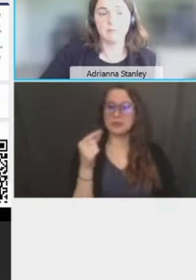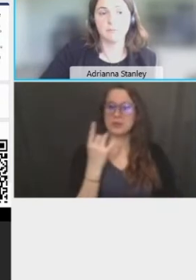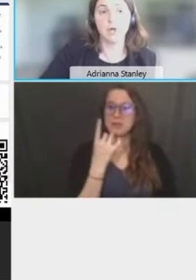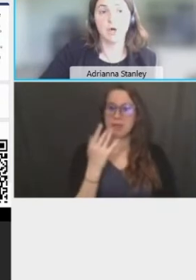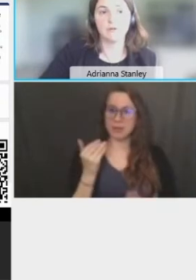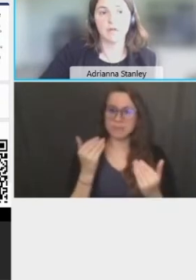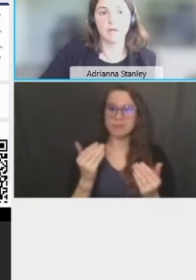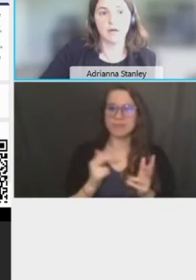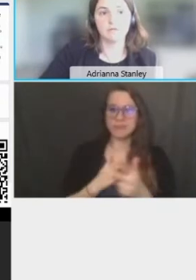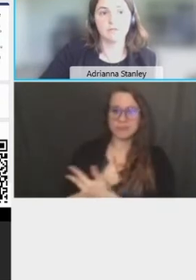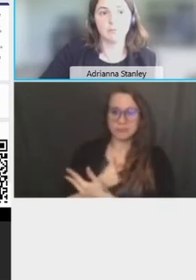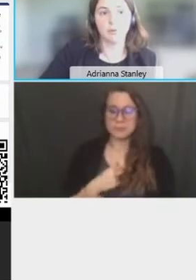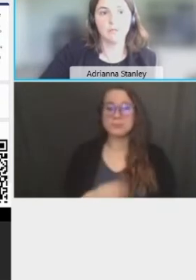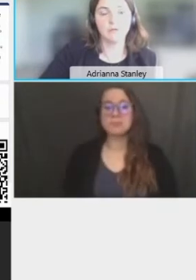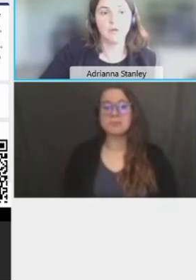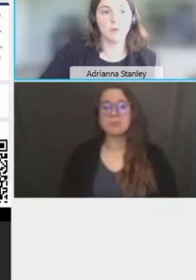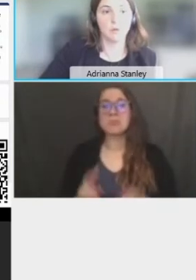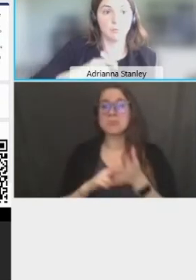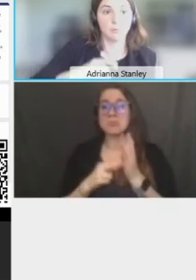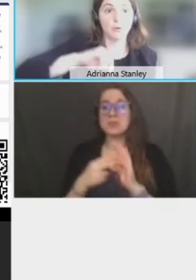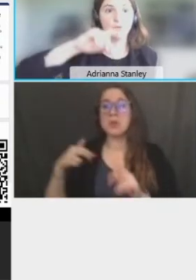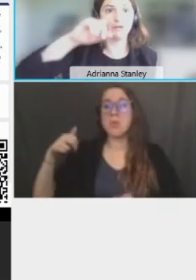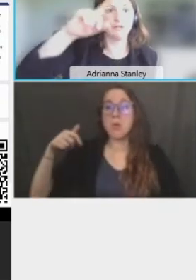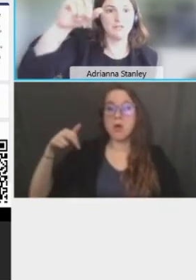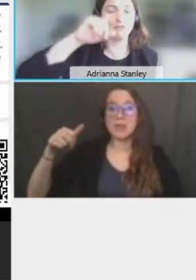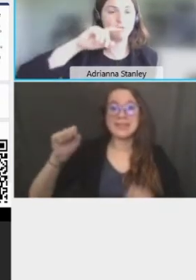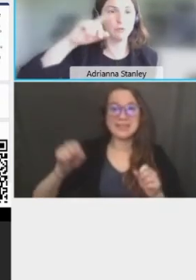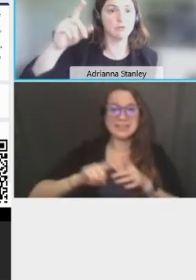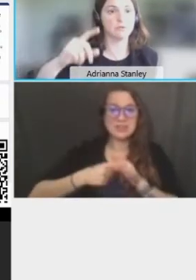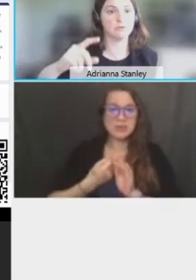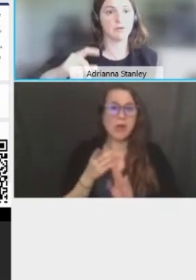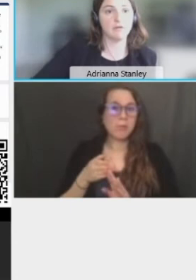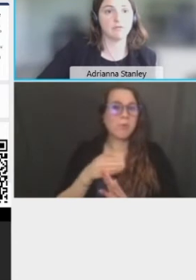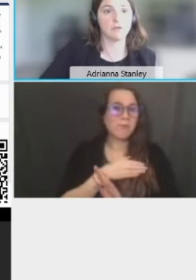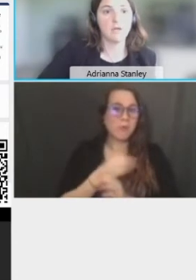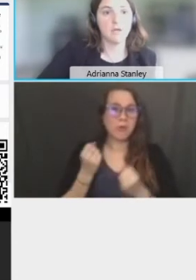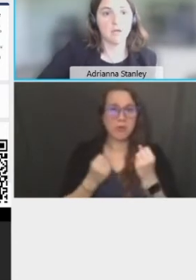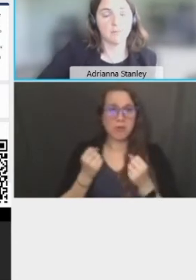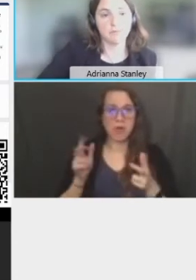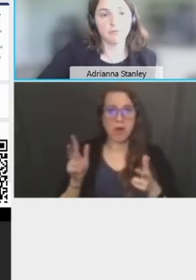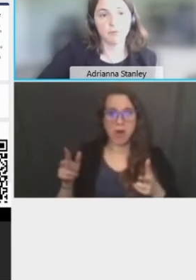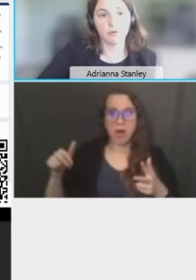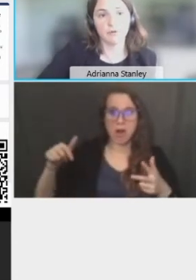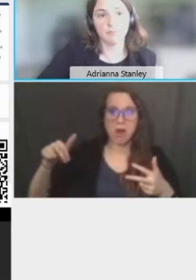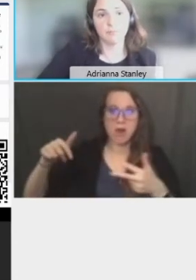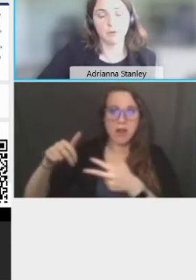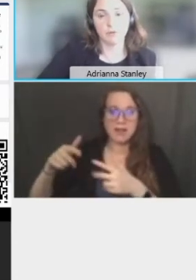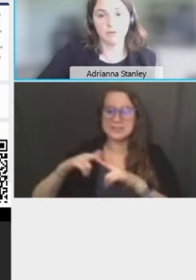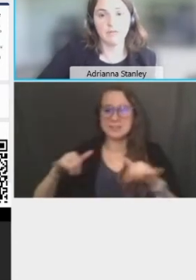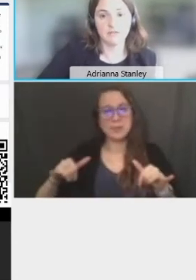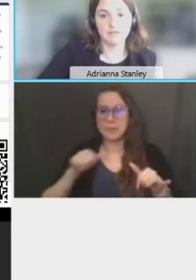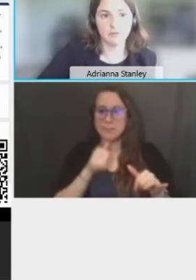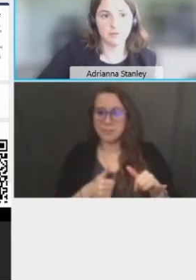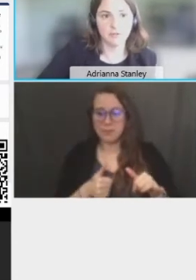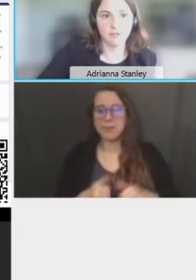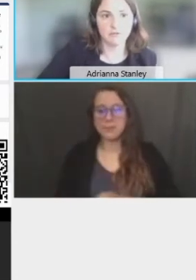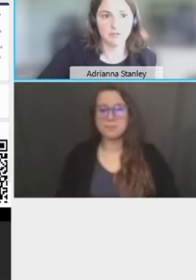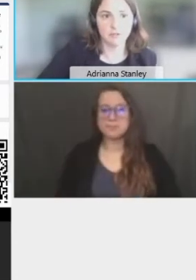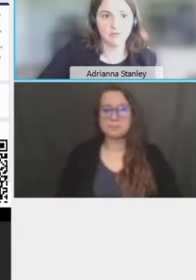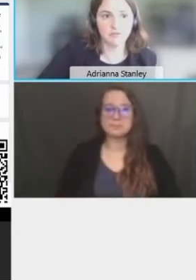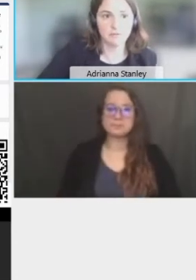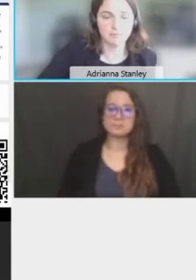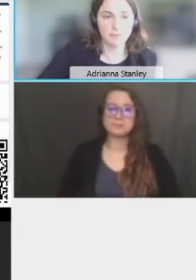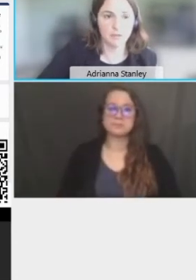out beyond that conflict point or more in the view of a driver before they're going to be executing